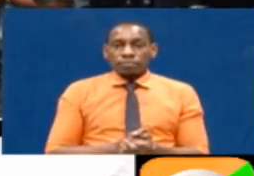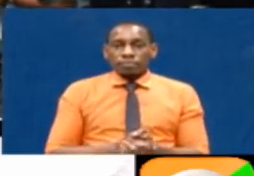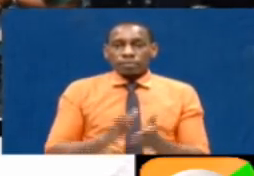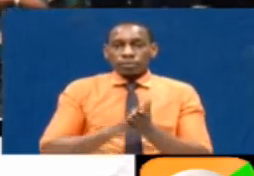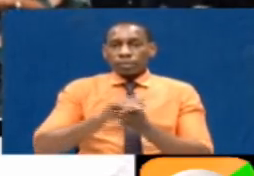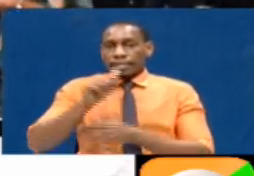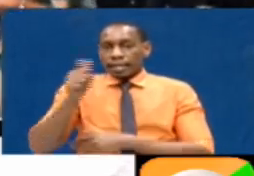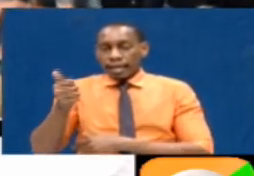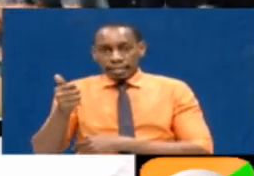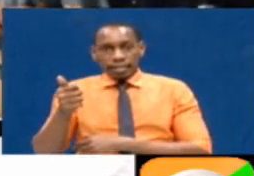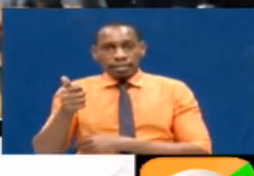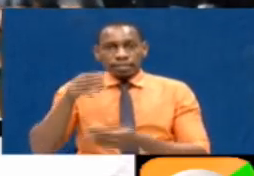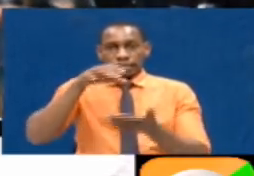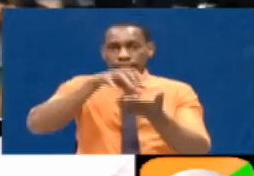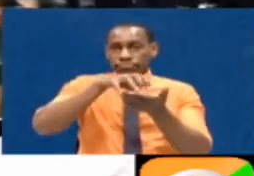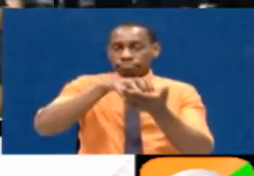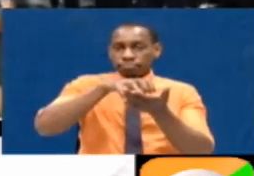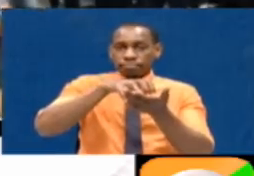other aspects